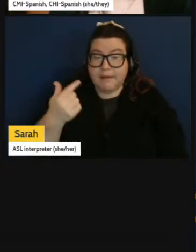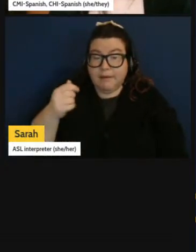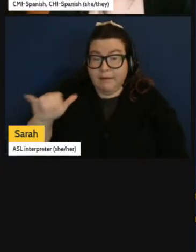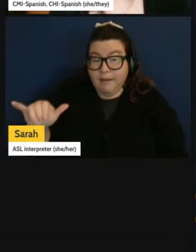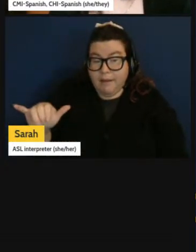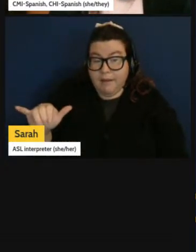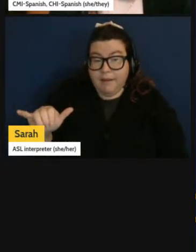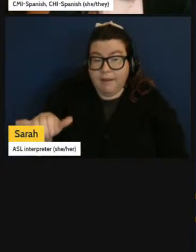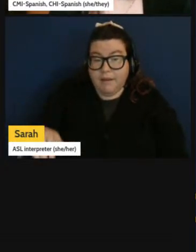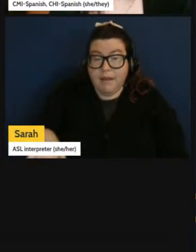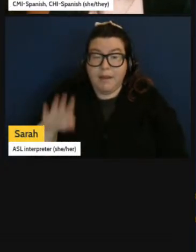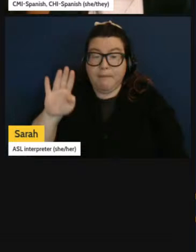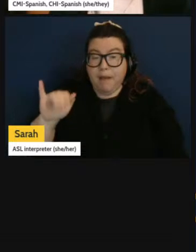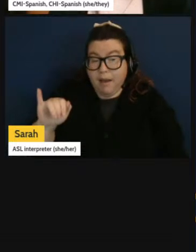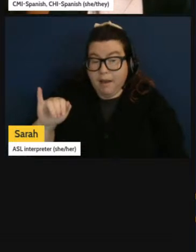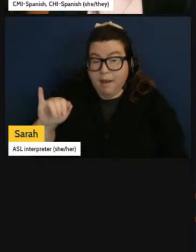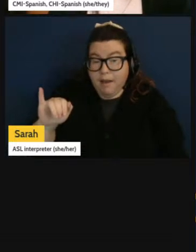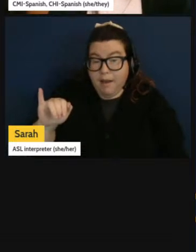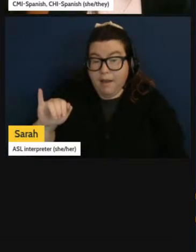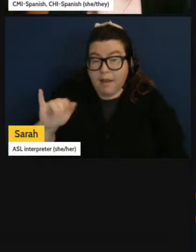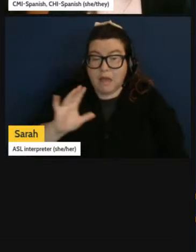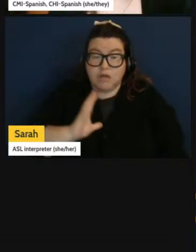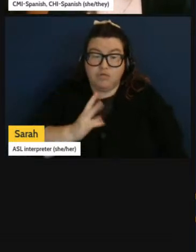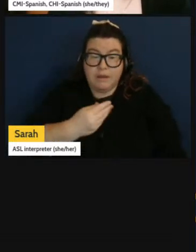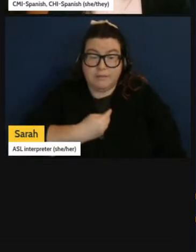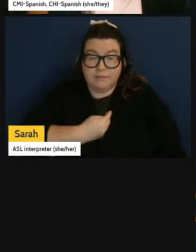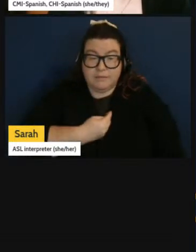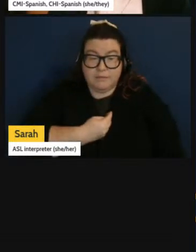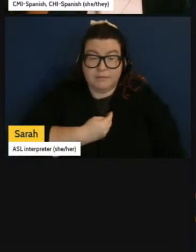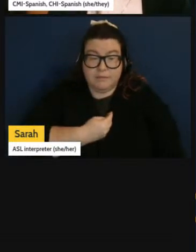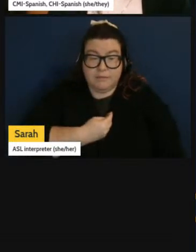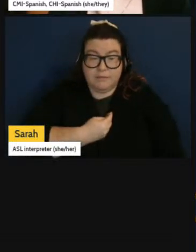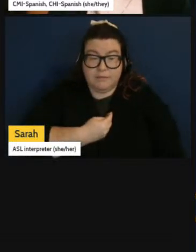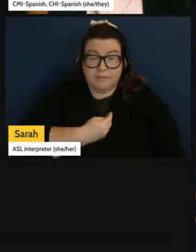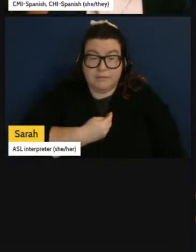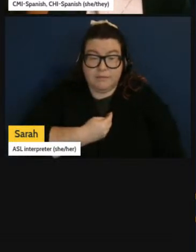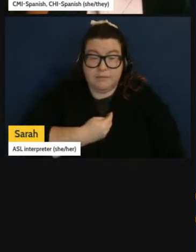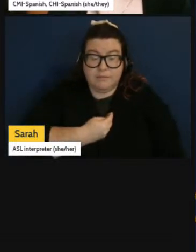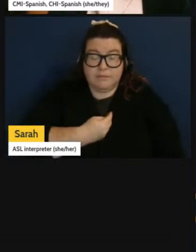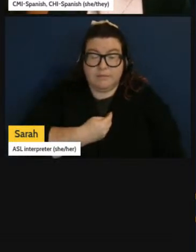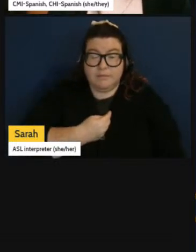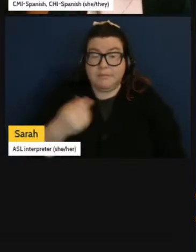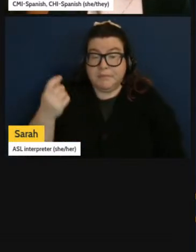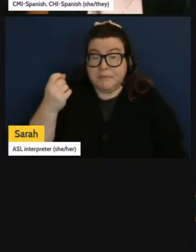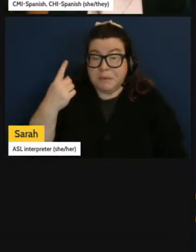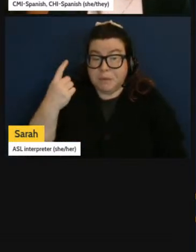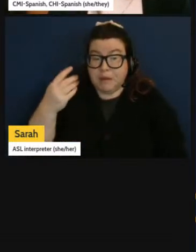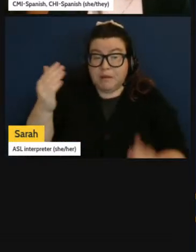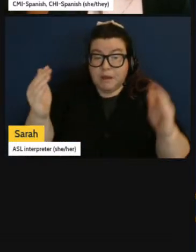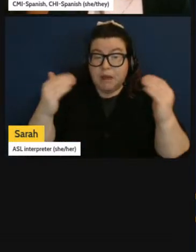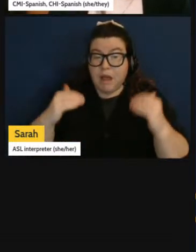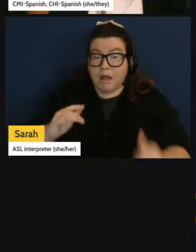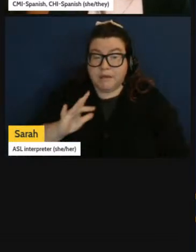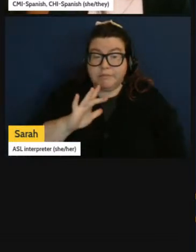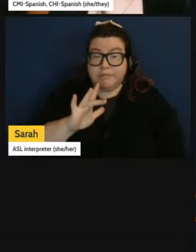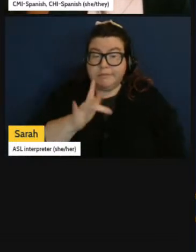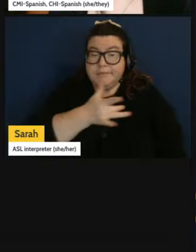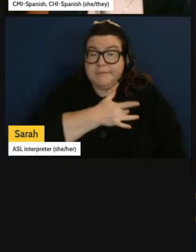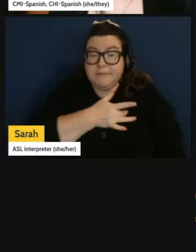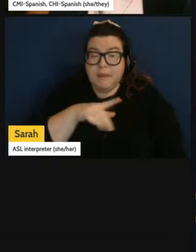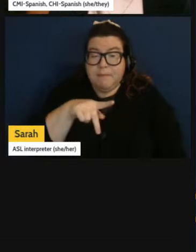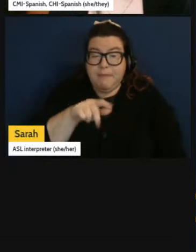gay, bisexual, and transgender. Now, pansexuality, let me get out my laser